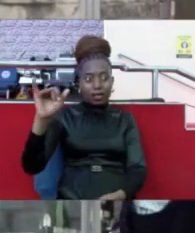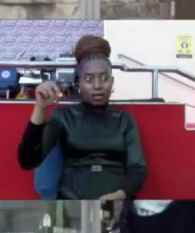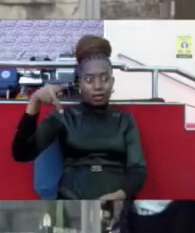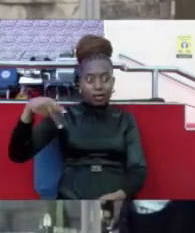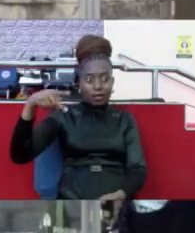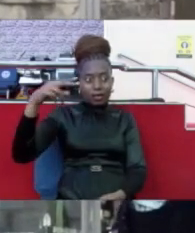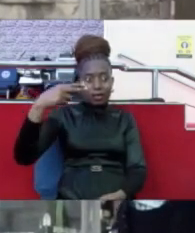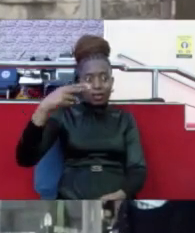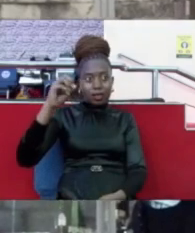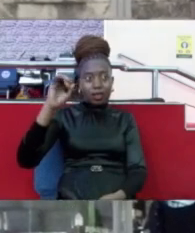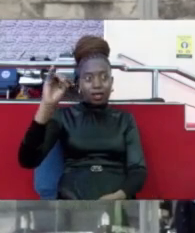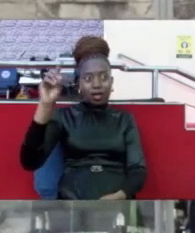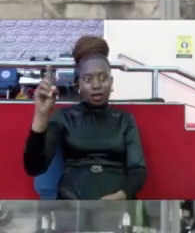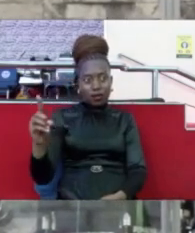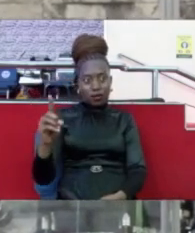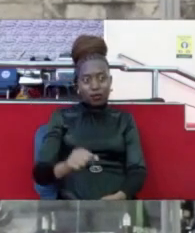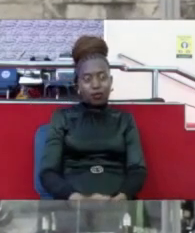As well as some good doctors.